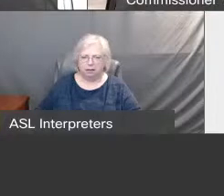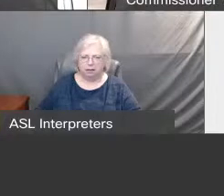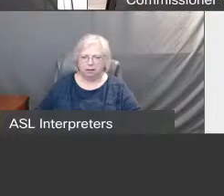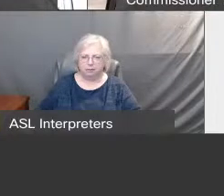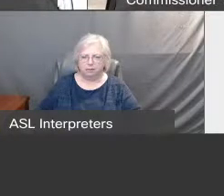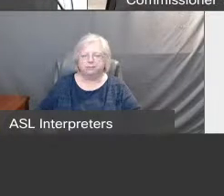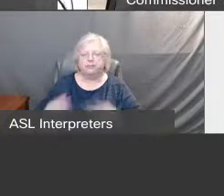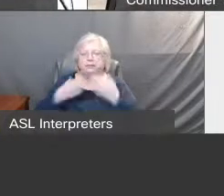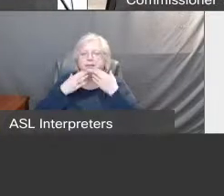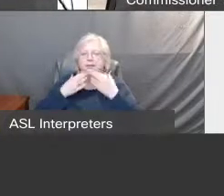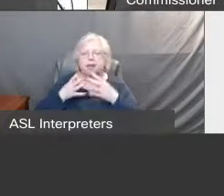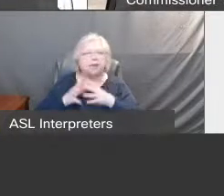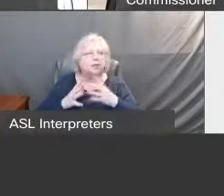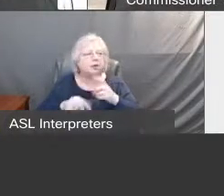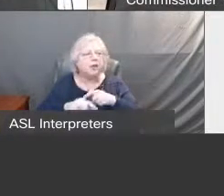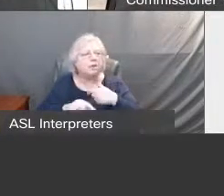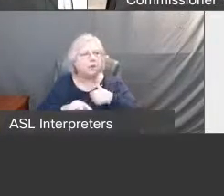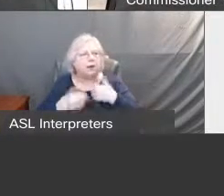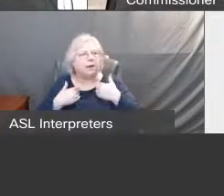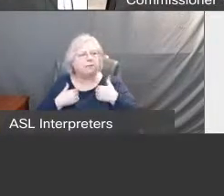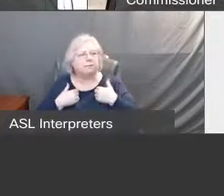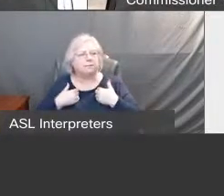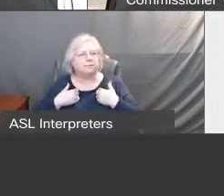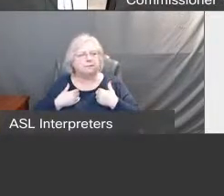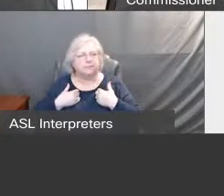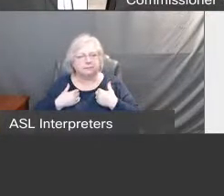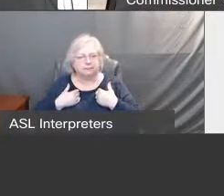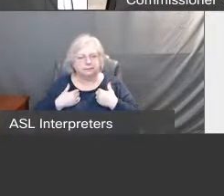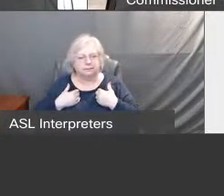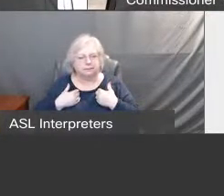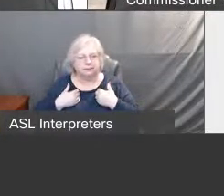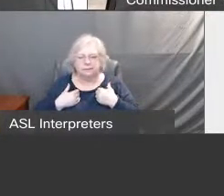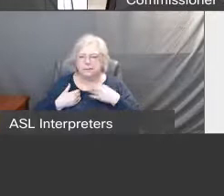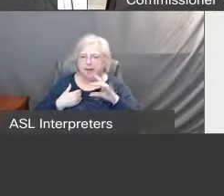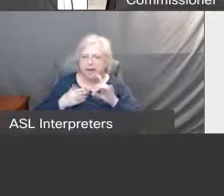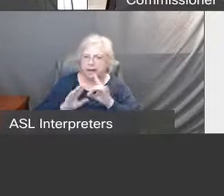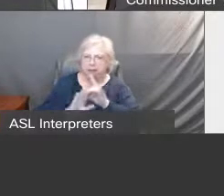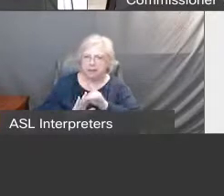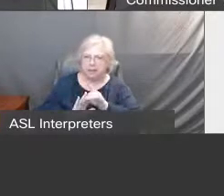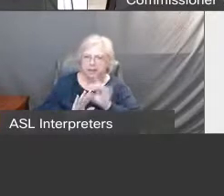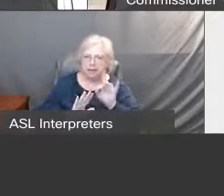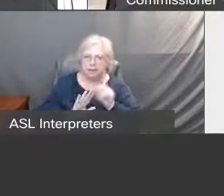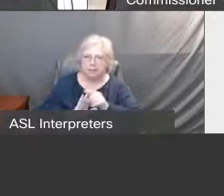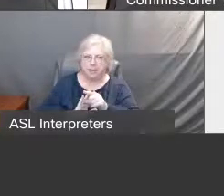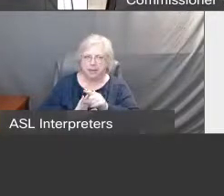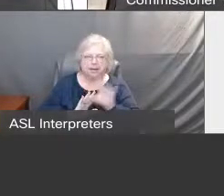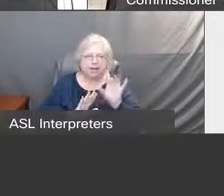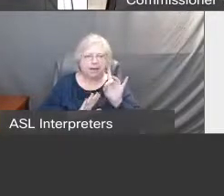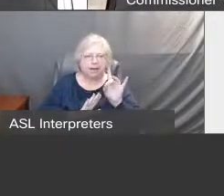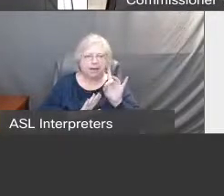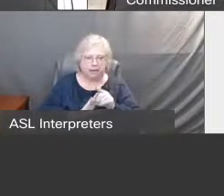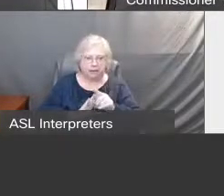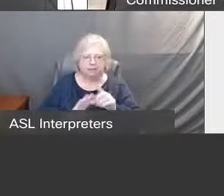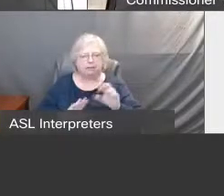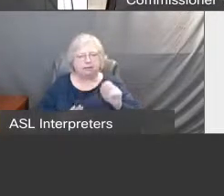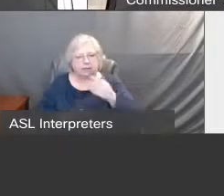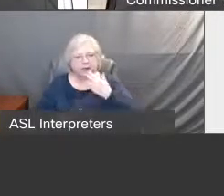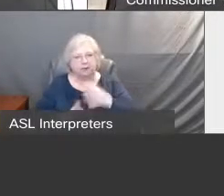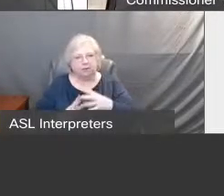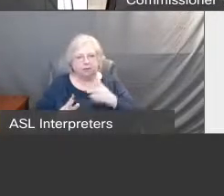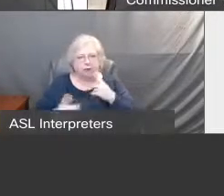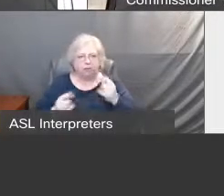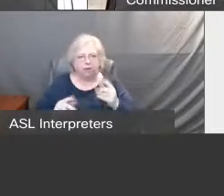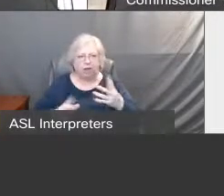Thank you, Mr. Chairman. How much time do I have? 8 minutes. Pardon me? 8 minutes. Thank you very much. I'll thank you. try